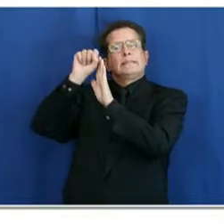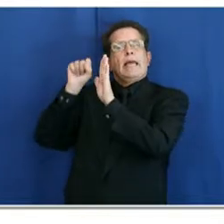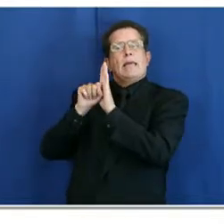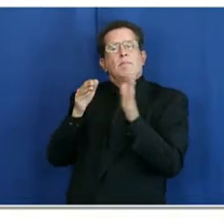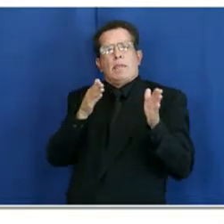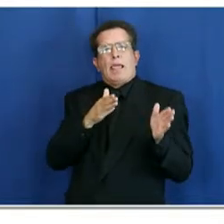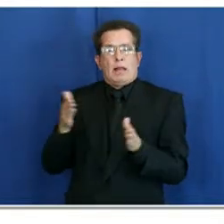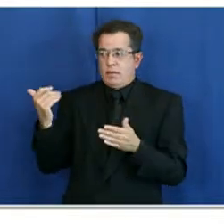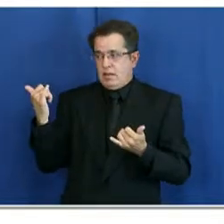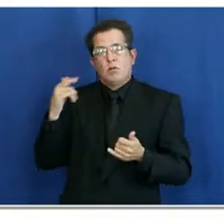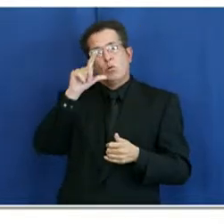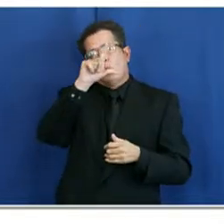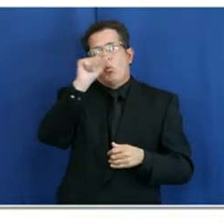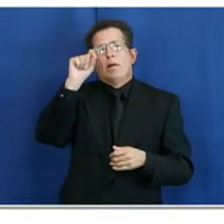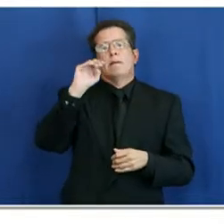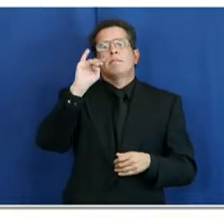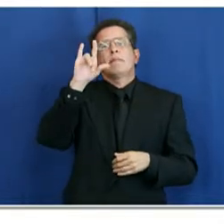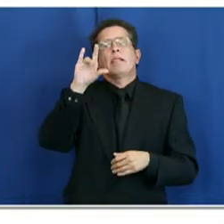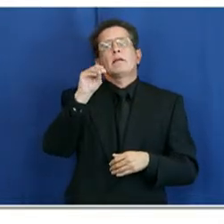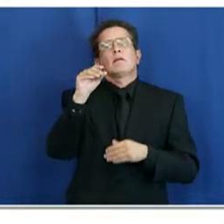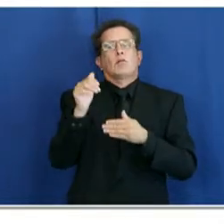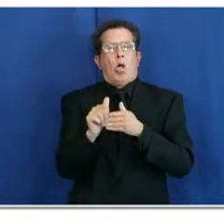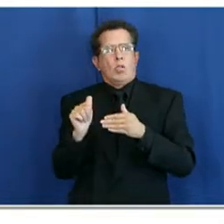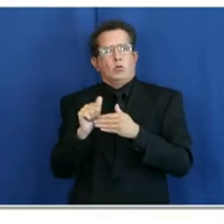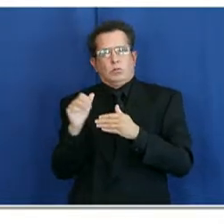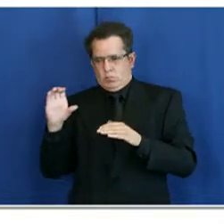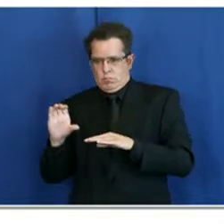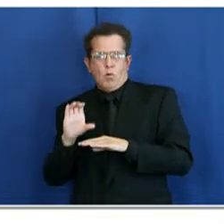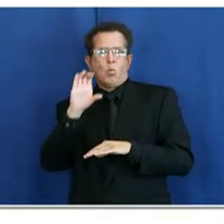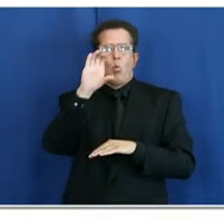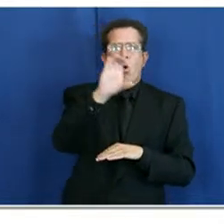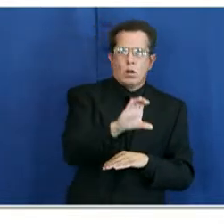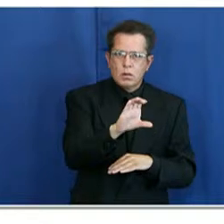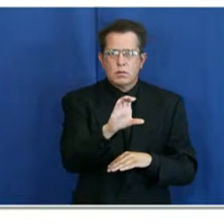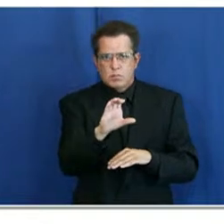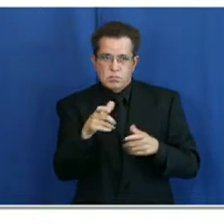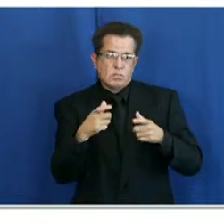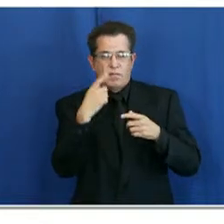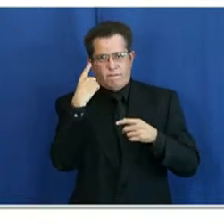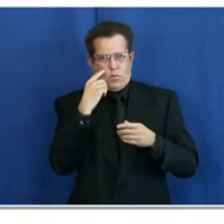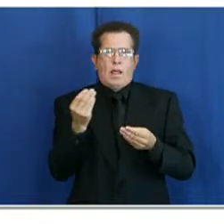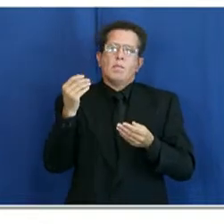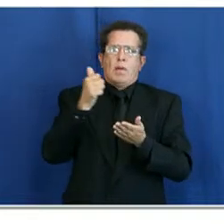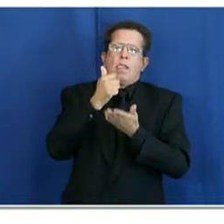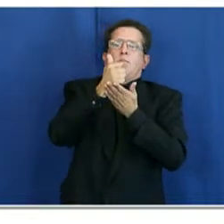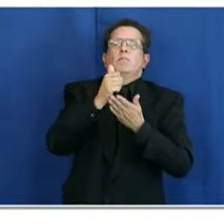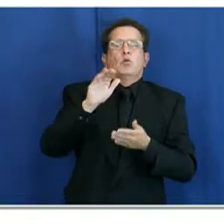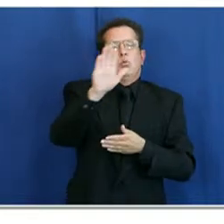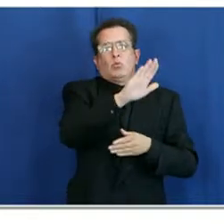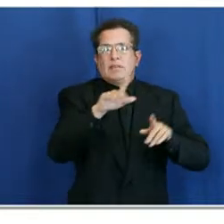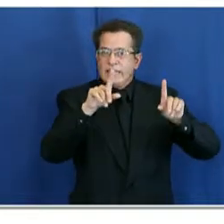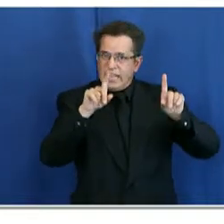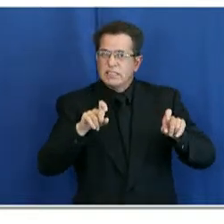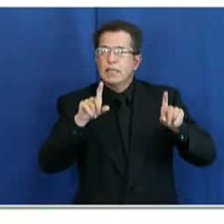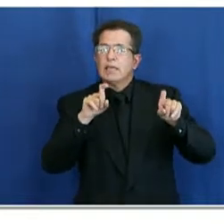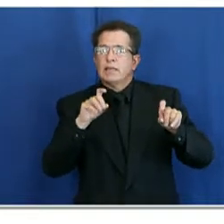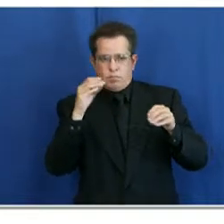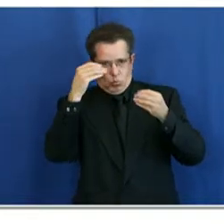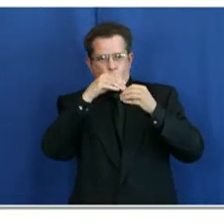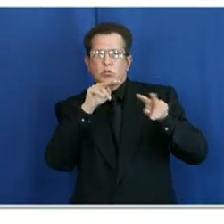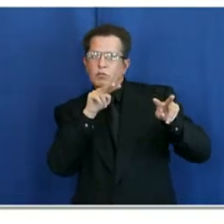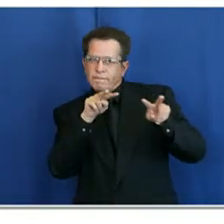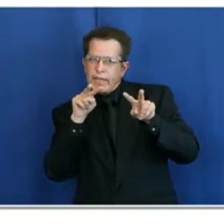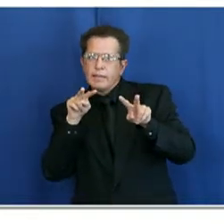$20 million available in enhanced detection funding award. This is to expand testing, surveillance-related